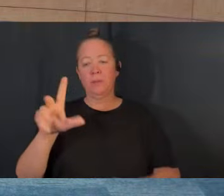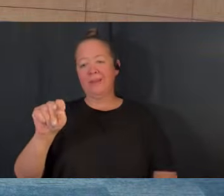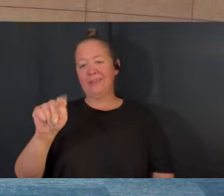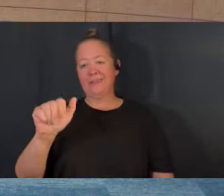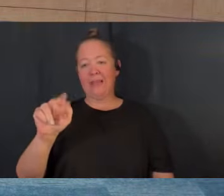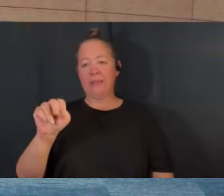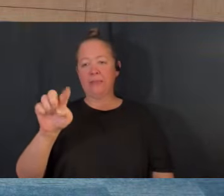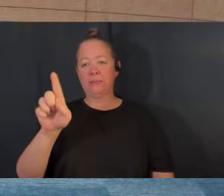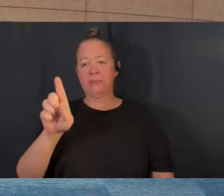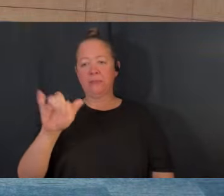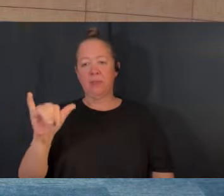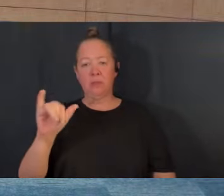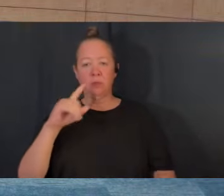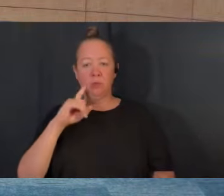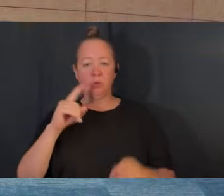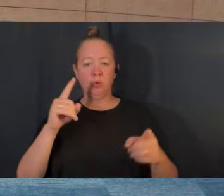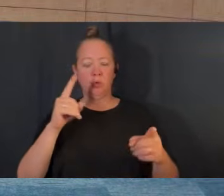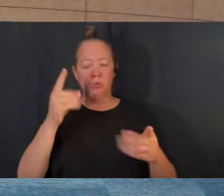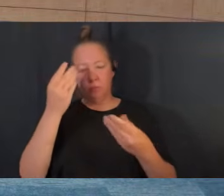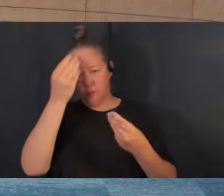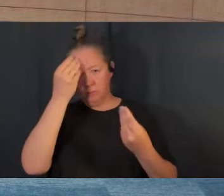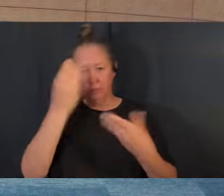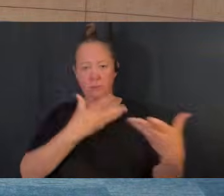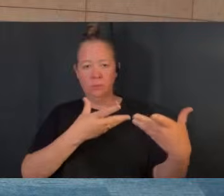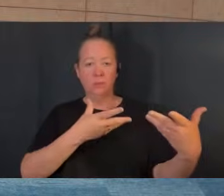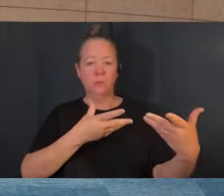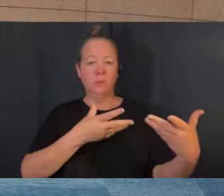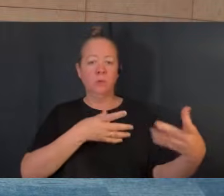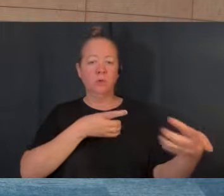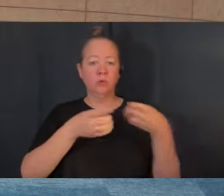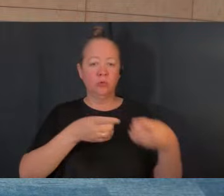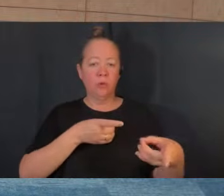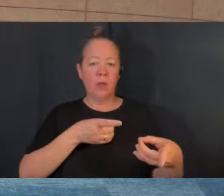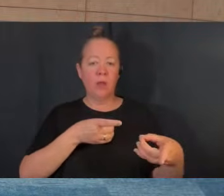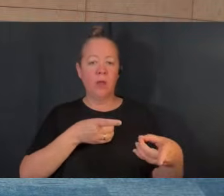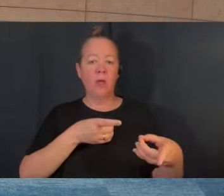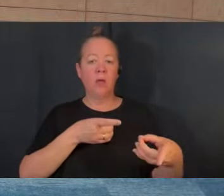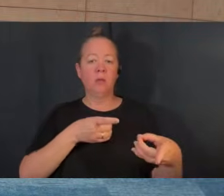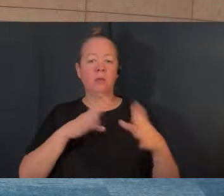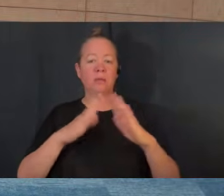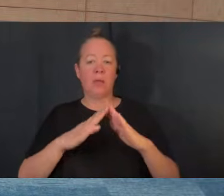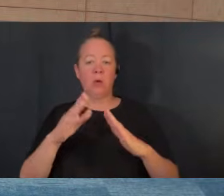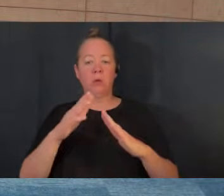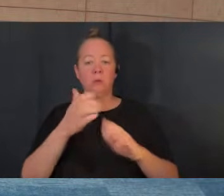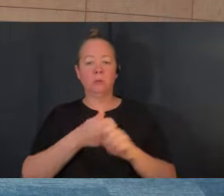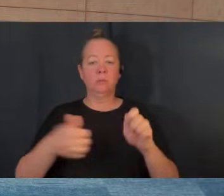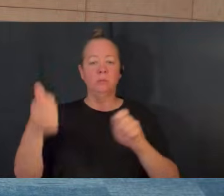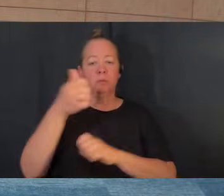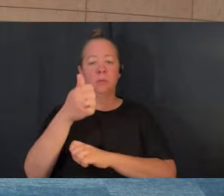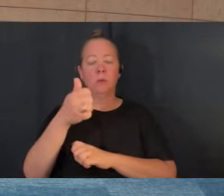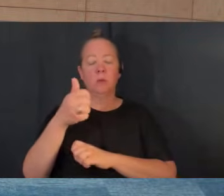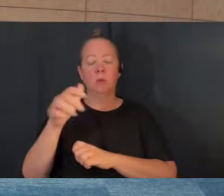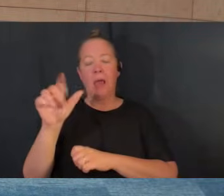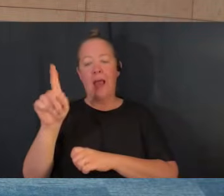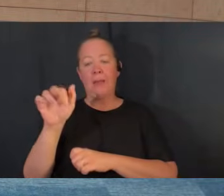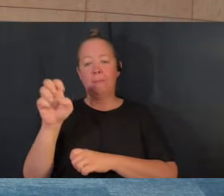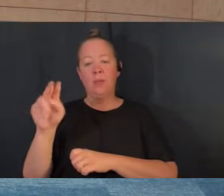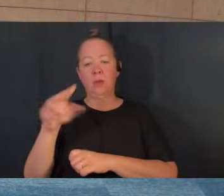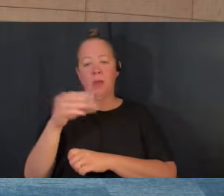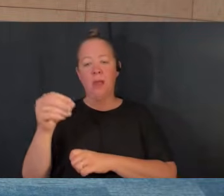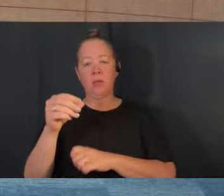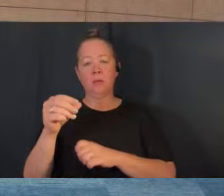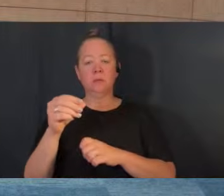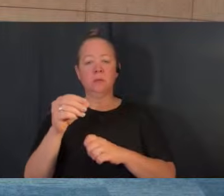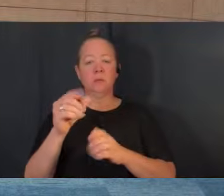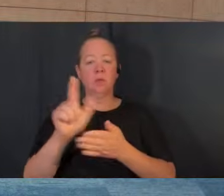administrator and Mr. Pounds, the town attorney, to take specific actions regarding the acquisition of 2 lots on the paper